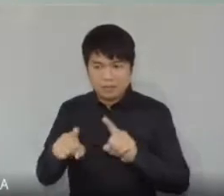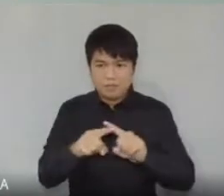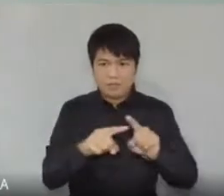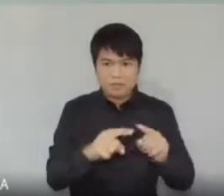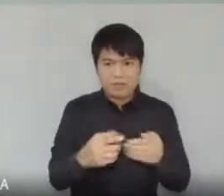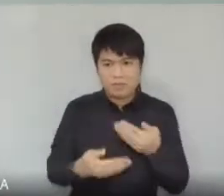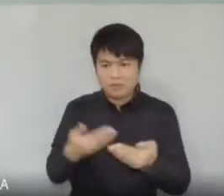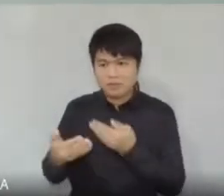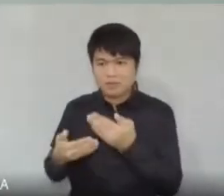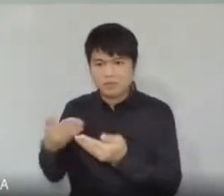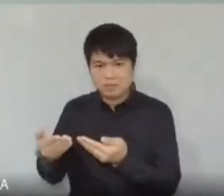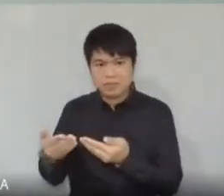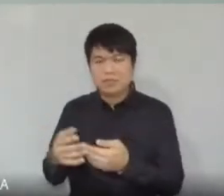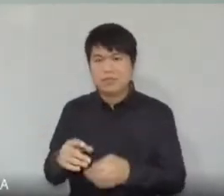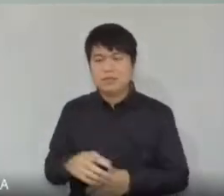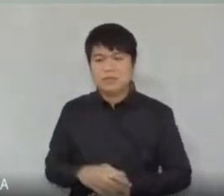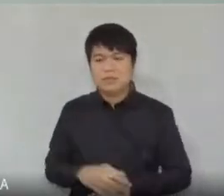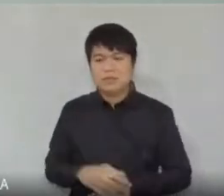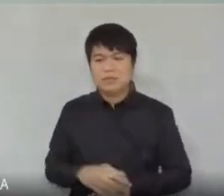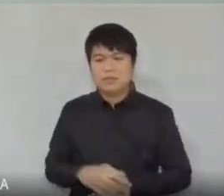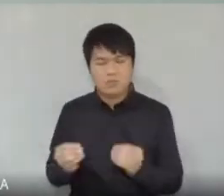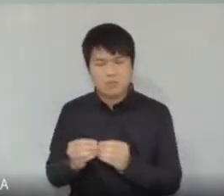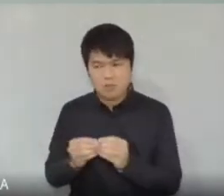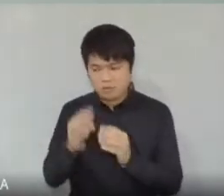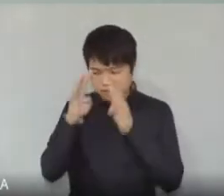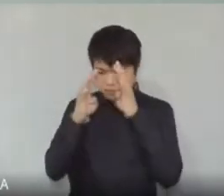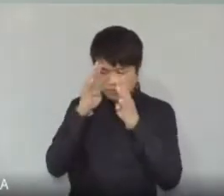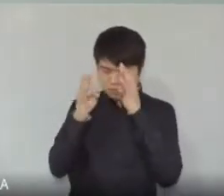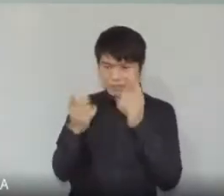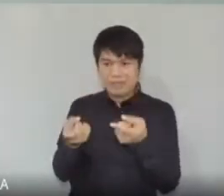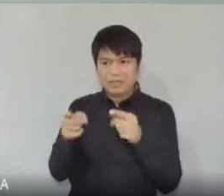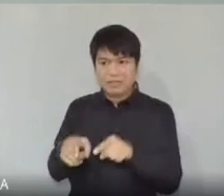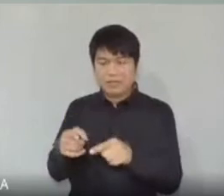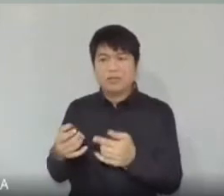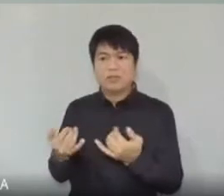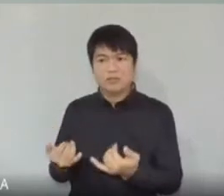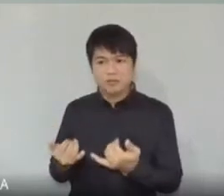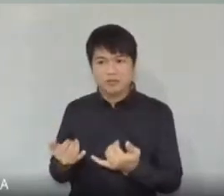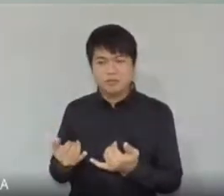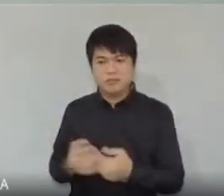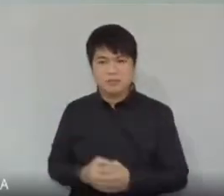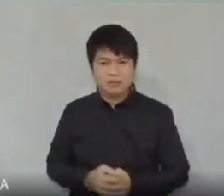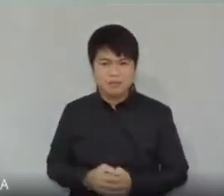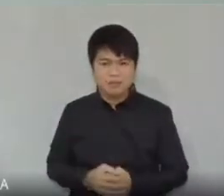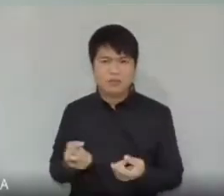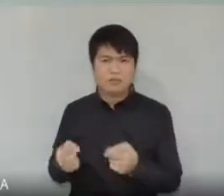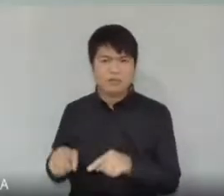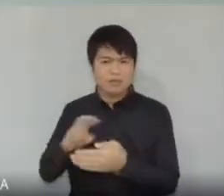sooner than expected with this technology. And from an administrative perspective, no,